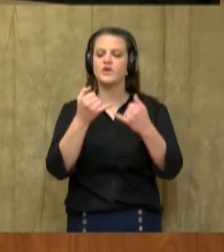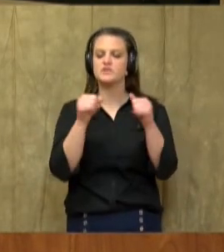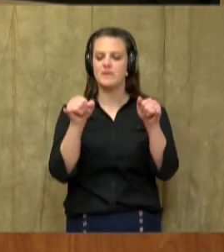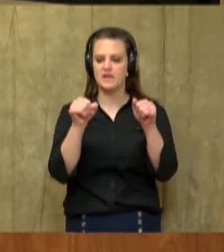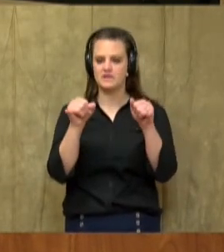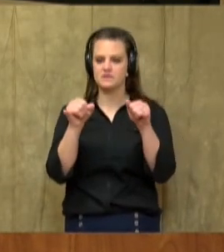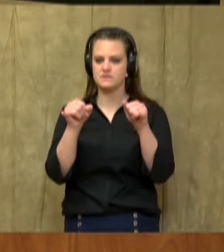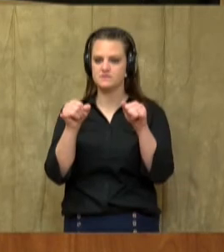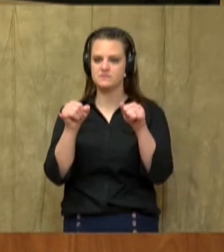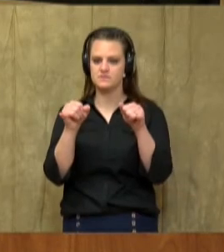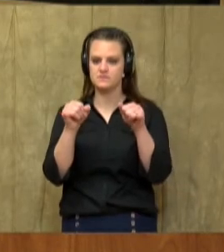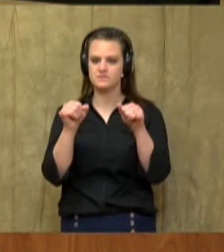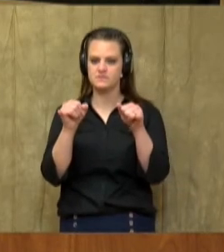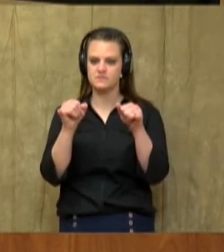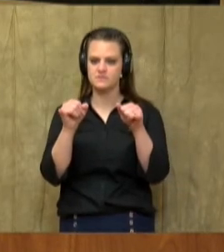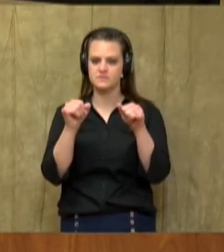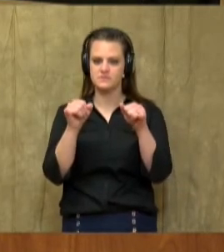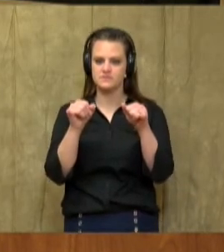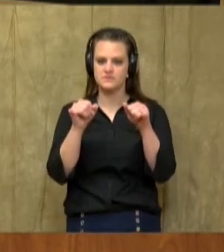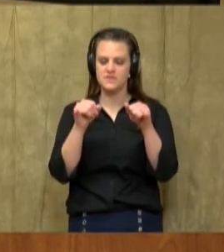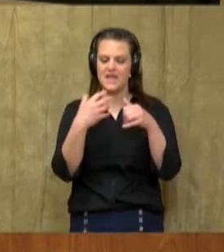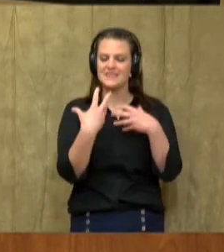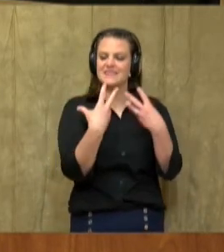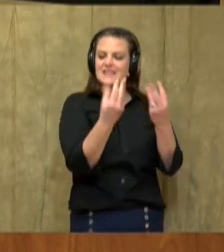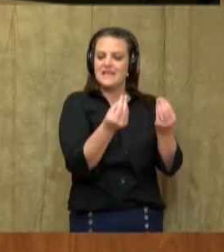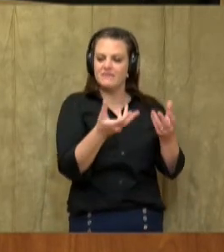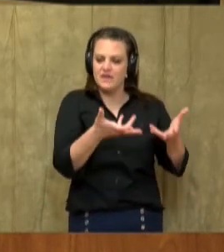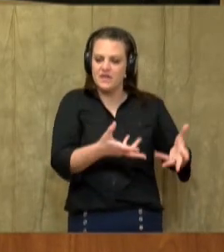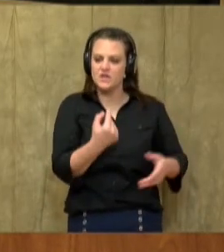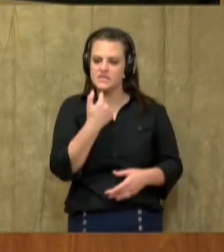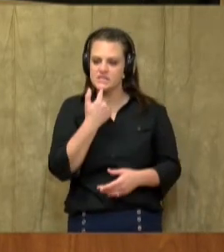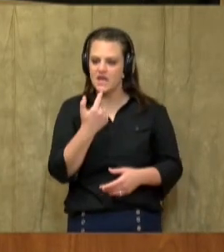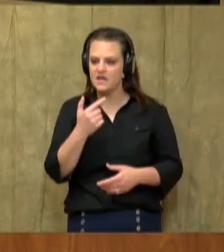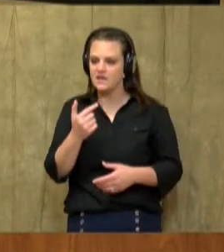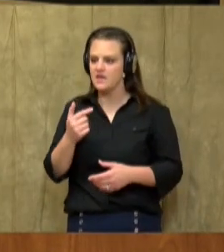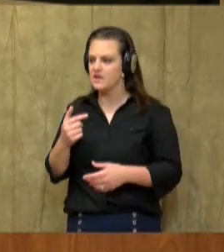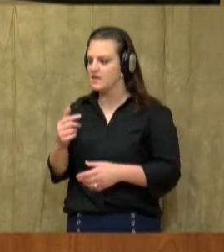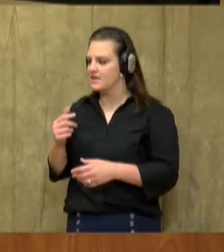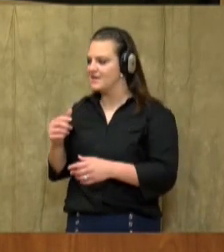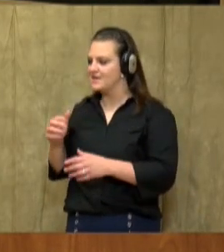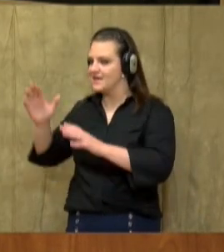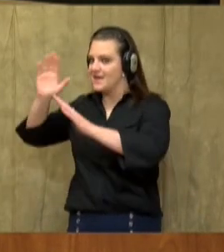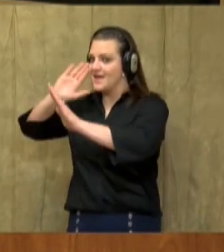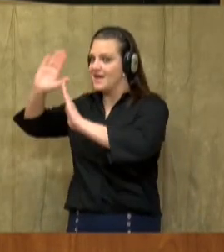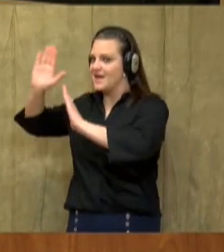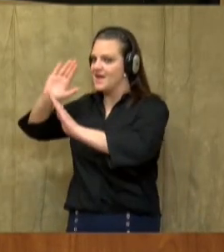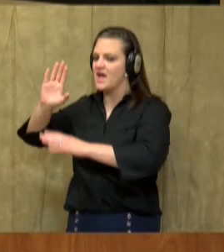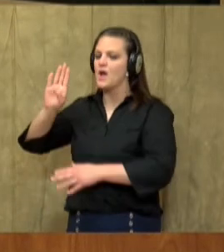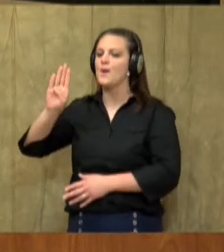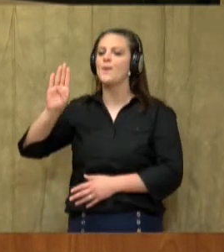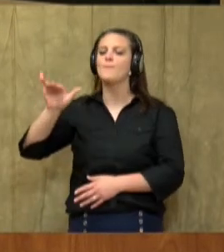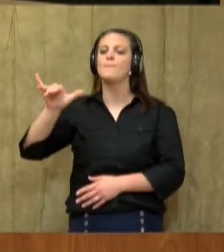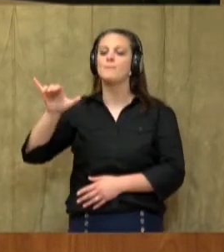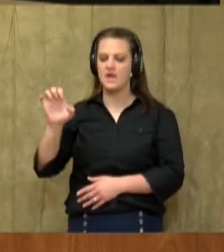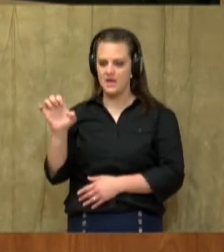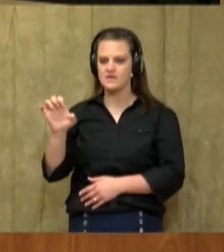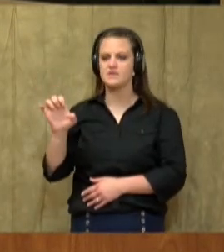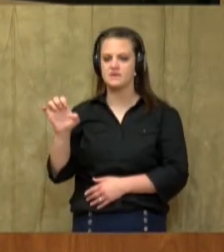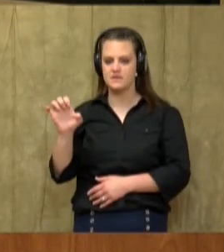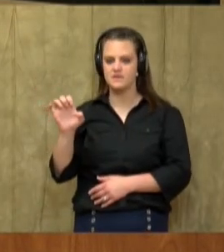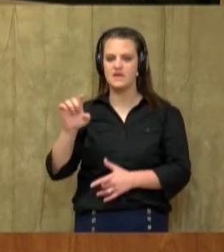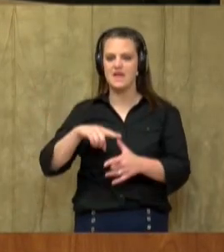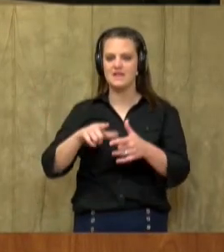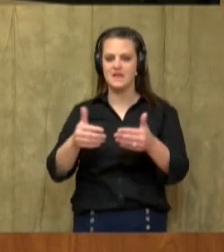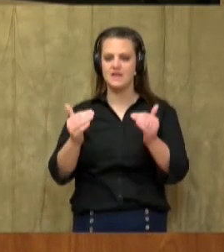one? If I'm leaving, what am I going to say to somebody? Yes, I'm going to say bye. And